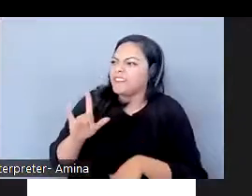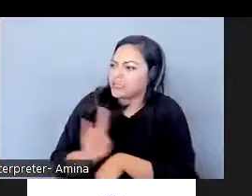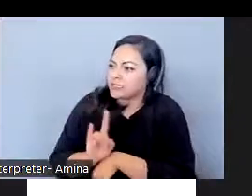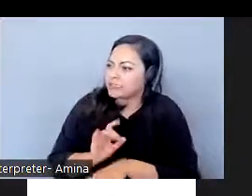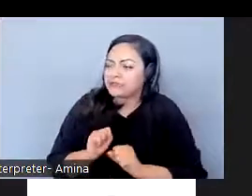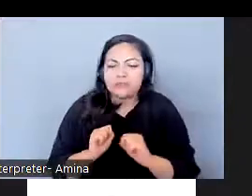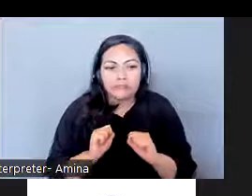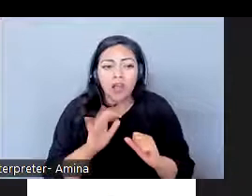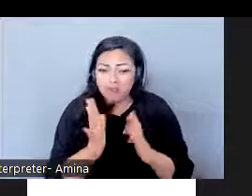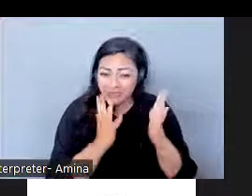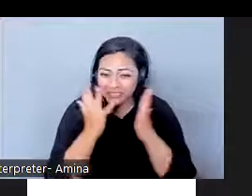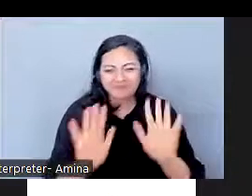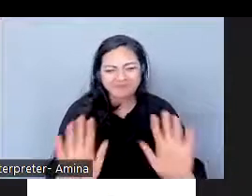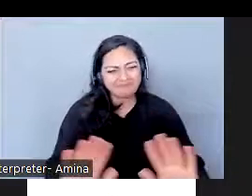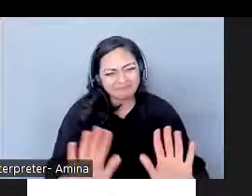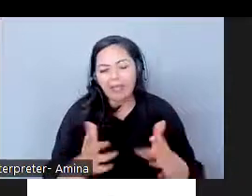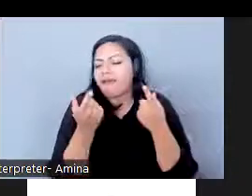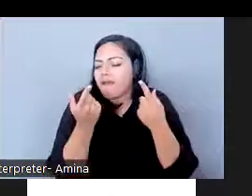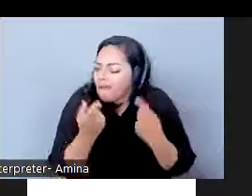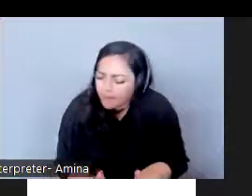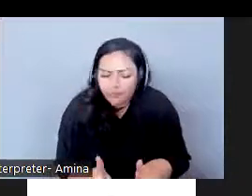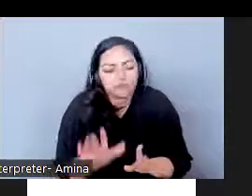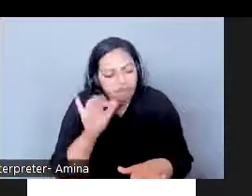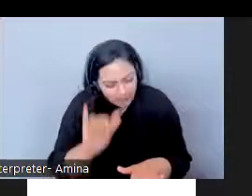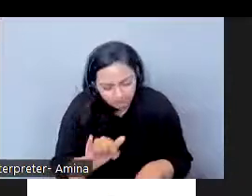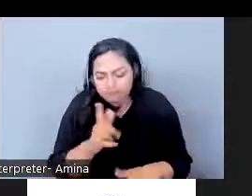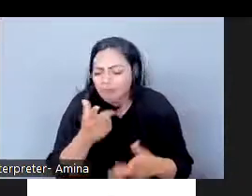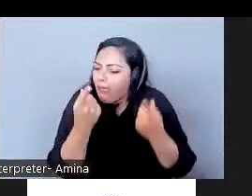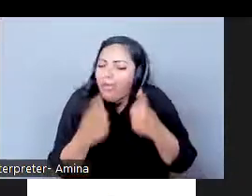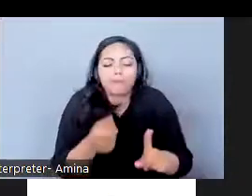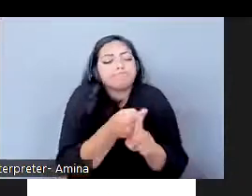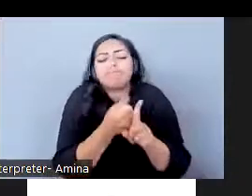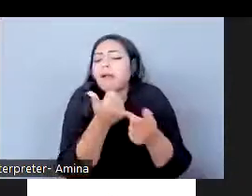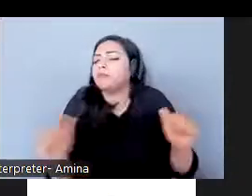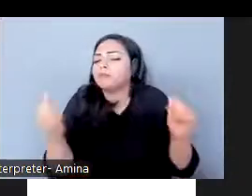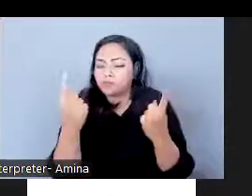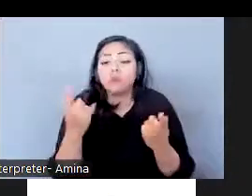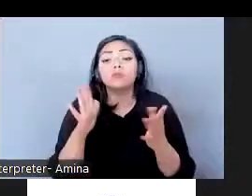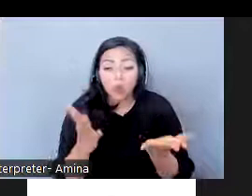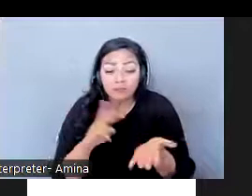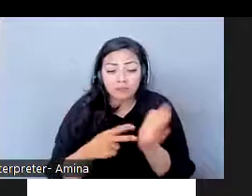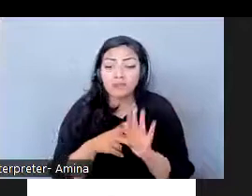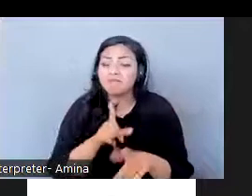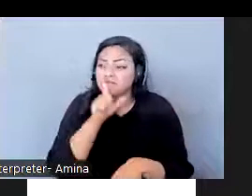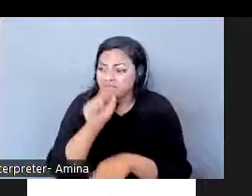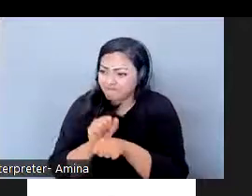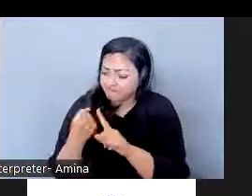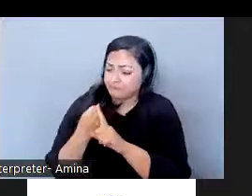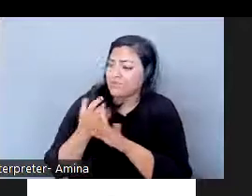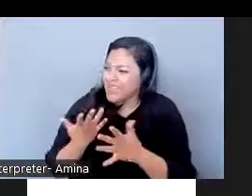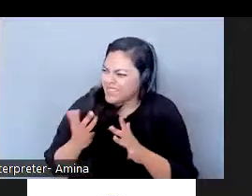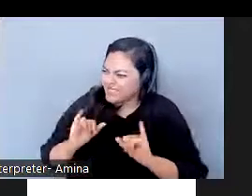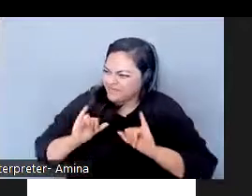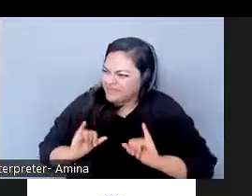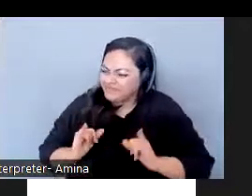It happens to everyone. The way out of that is by learning from it, and then, you know, sharing that